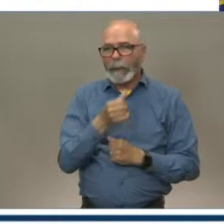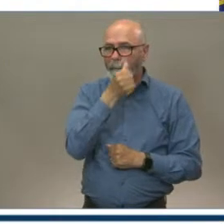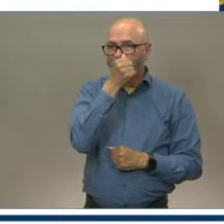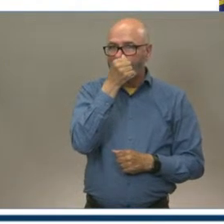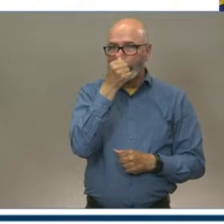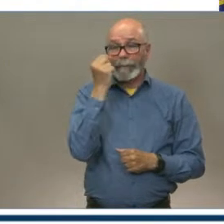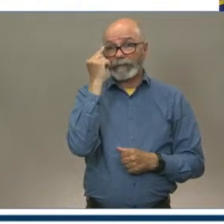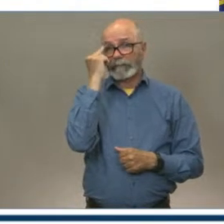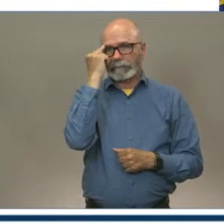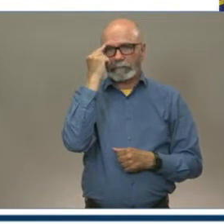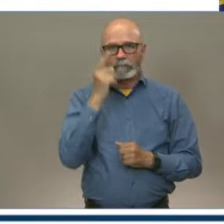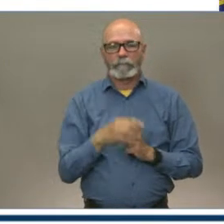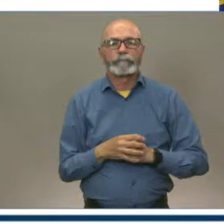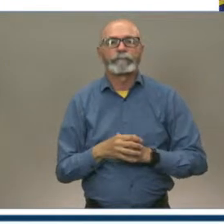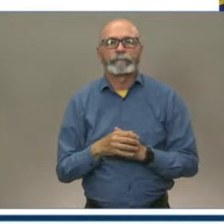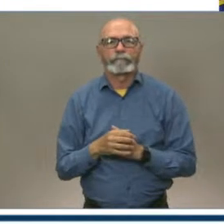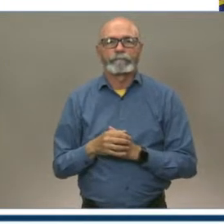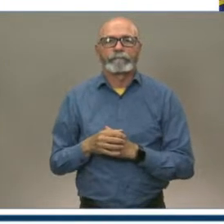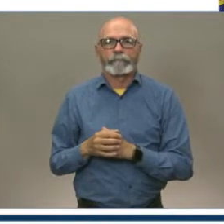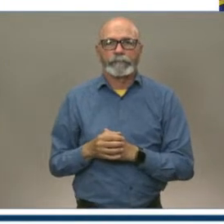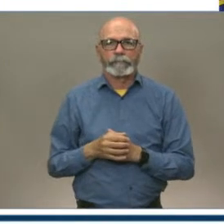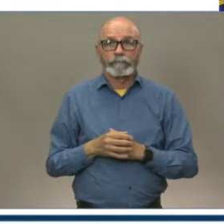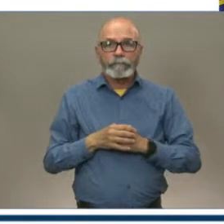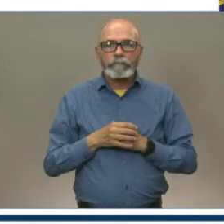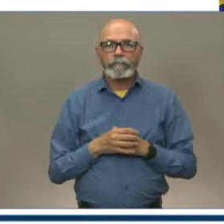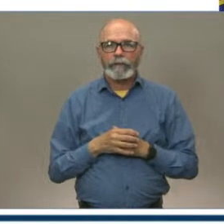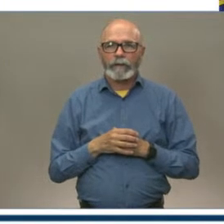you touched on schools and say that,